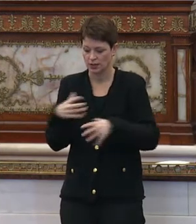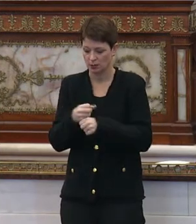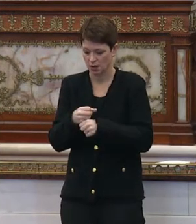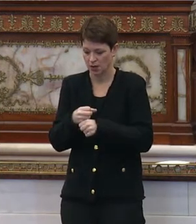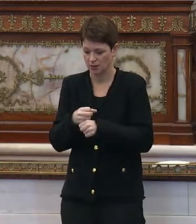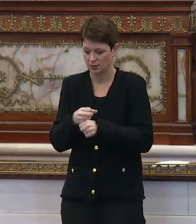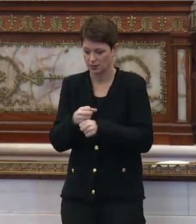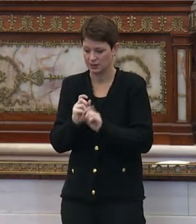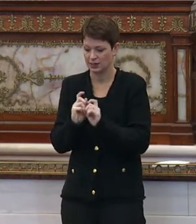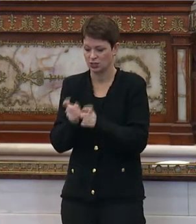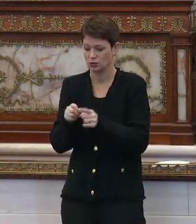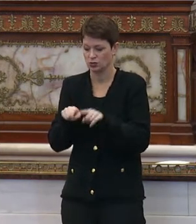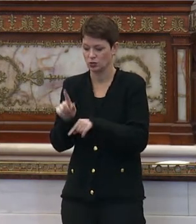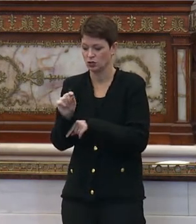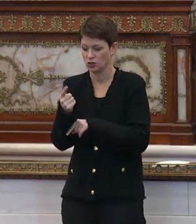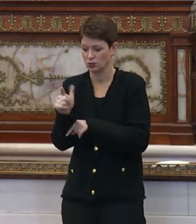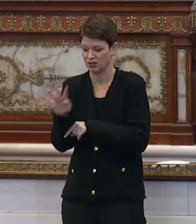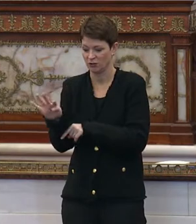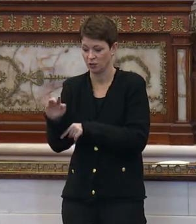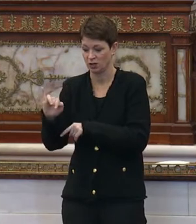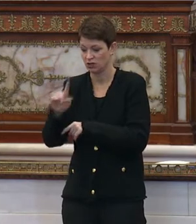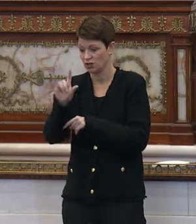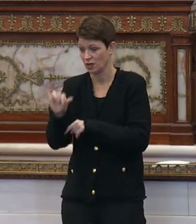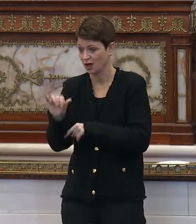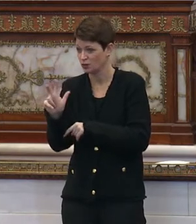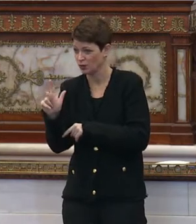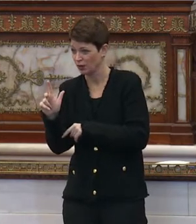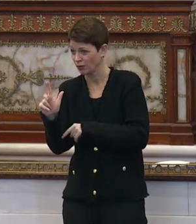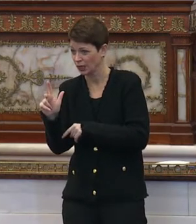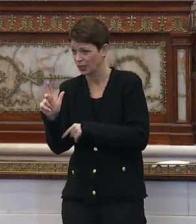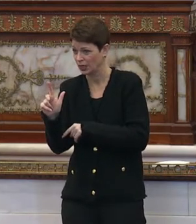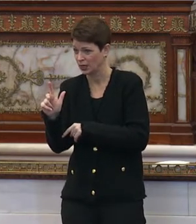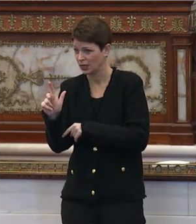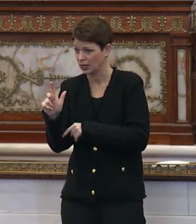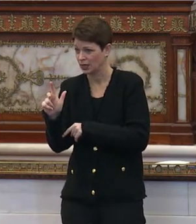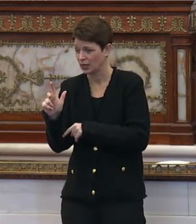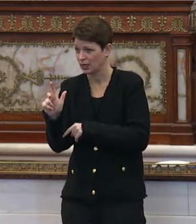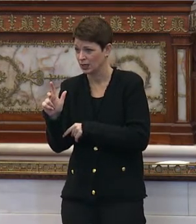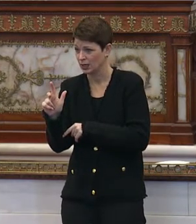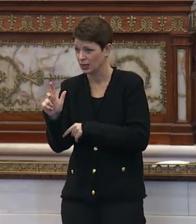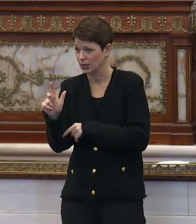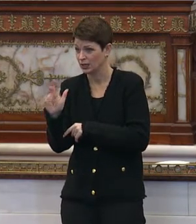issuance in 24 that'll be for July of 23. Is that the plan?